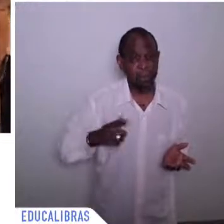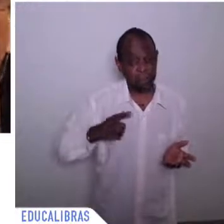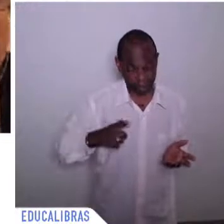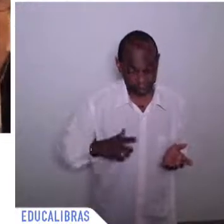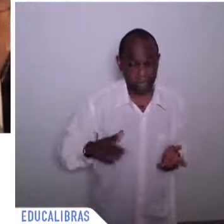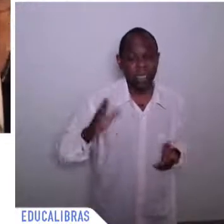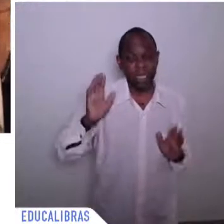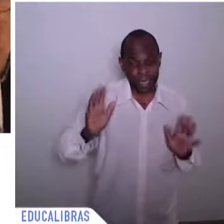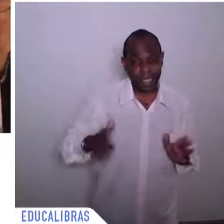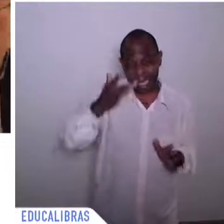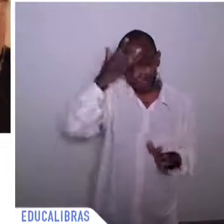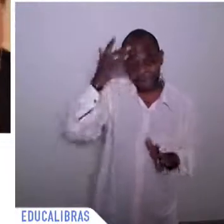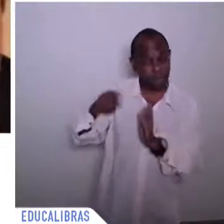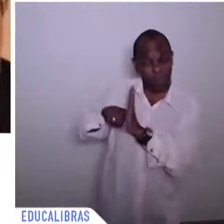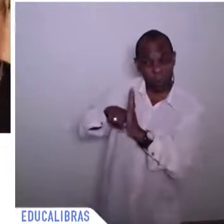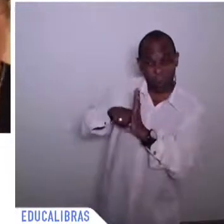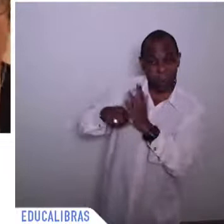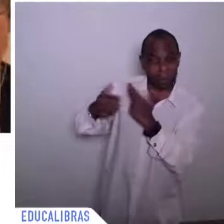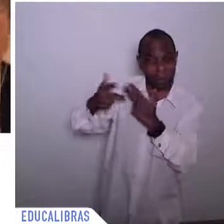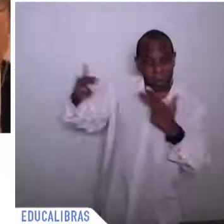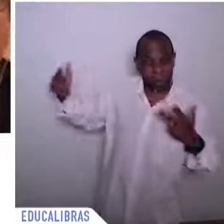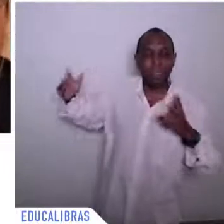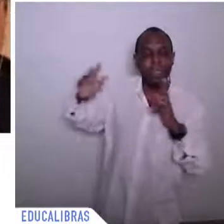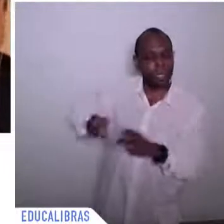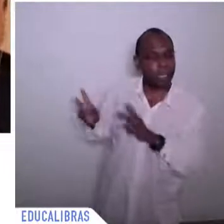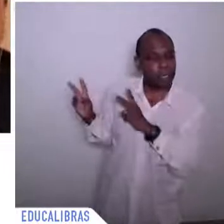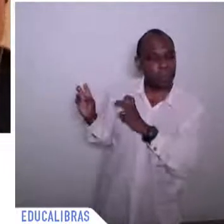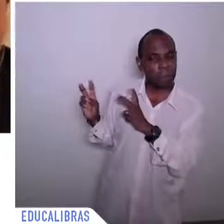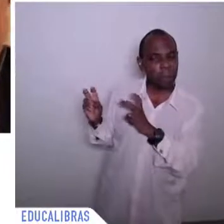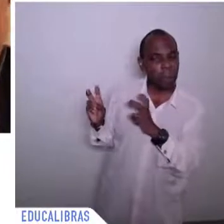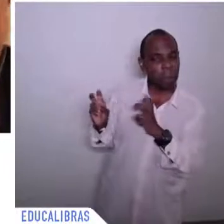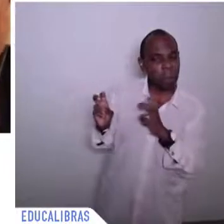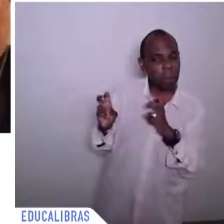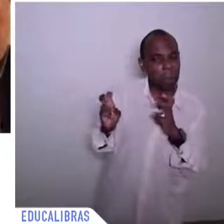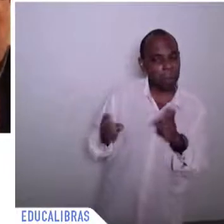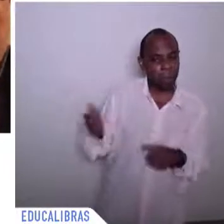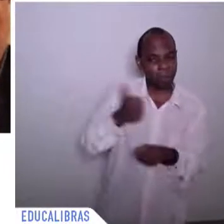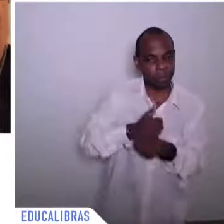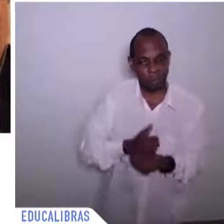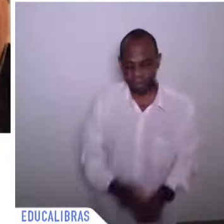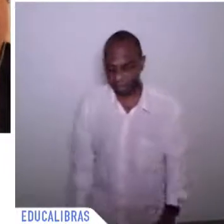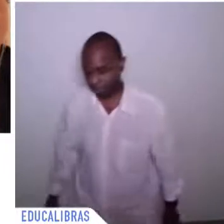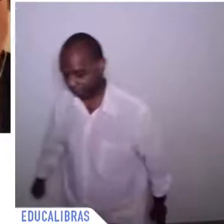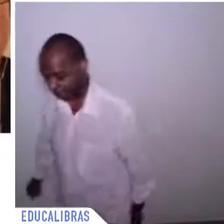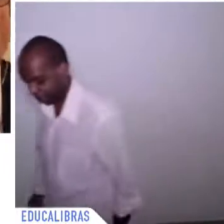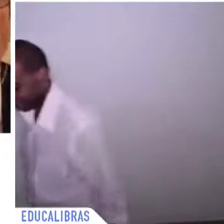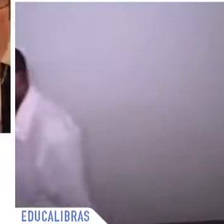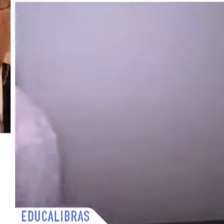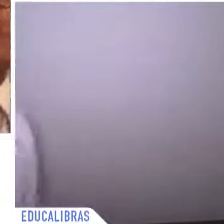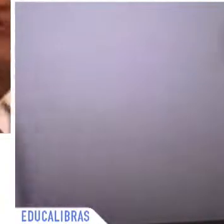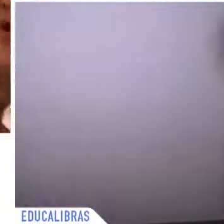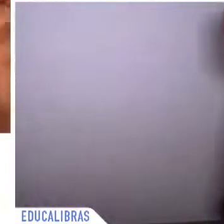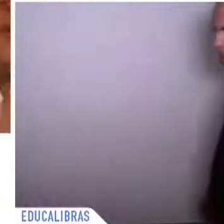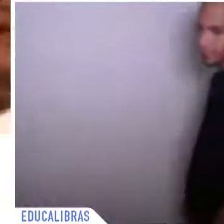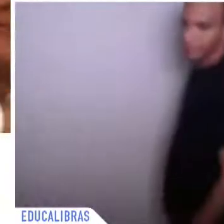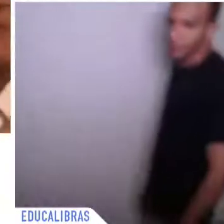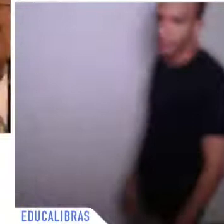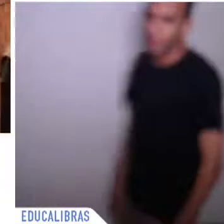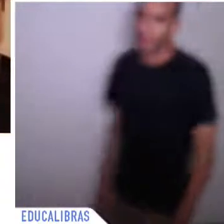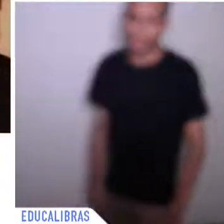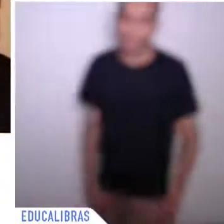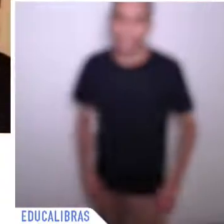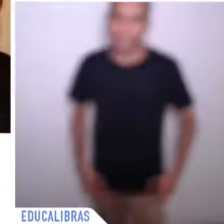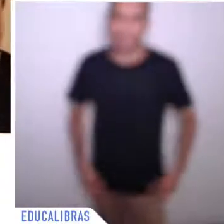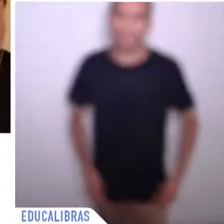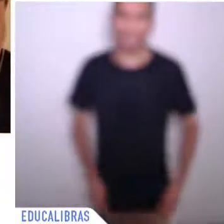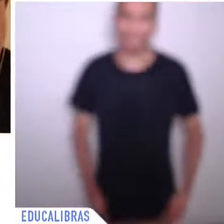of the rule of law. But many thinkers indicated the rule of that. They were already